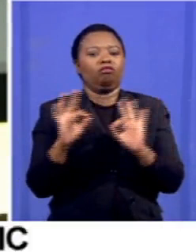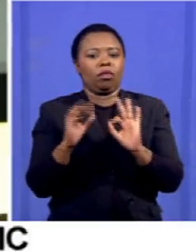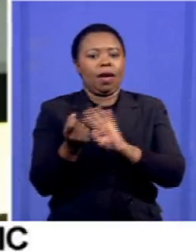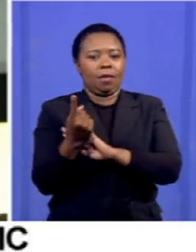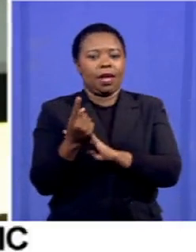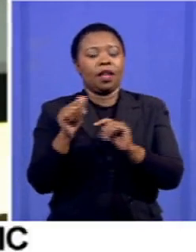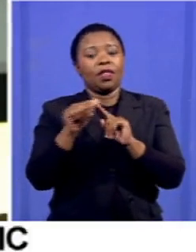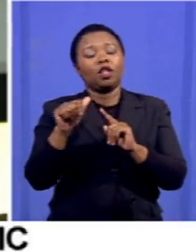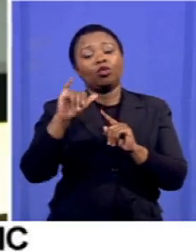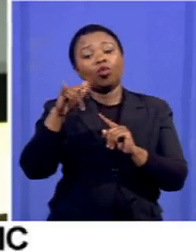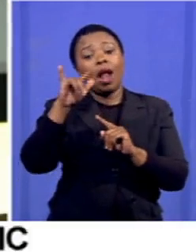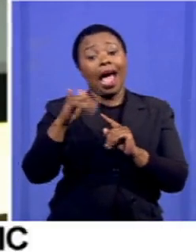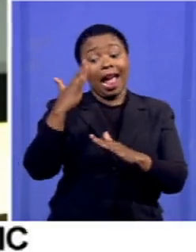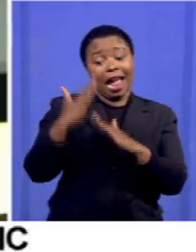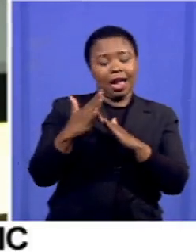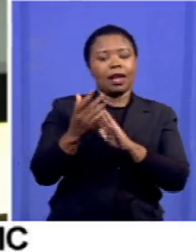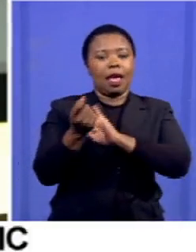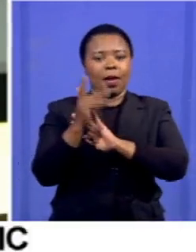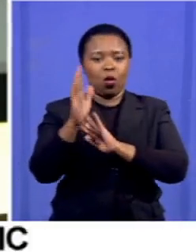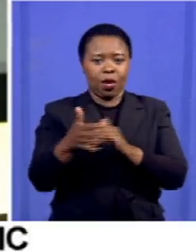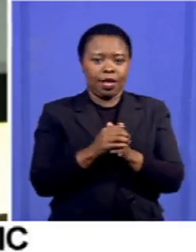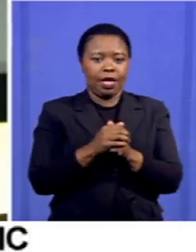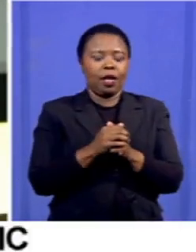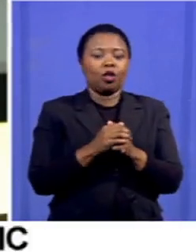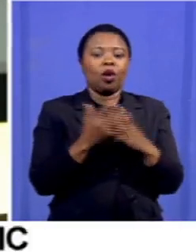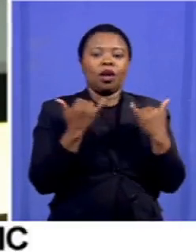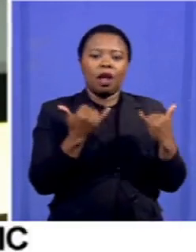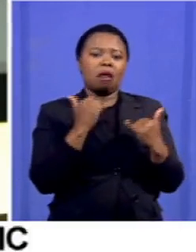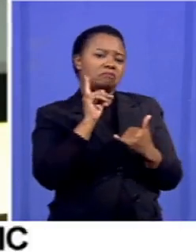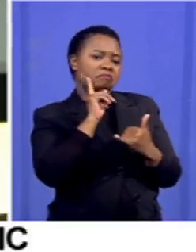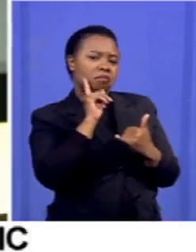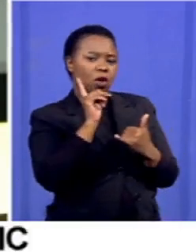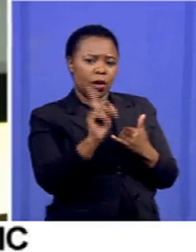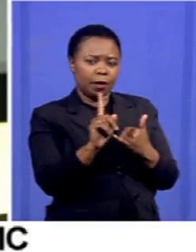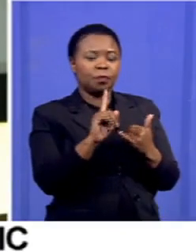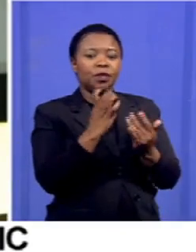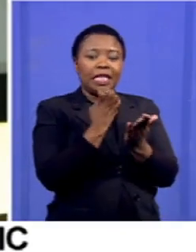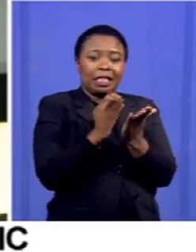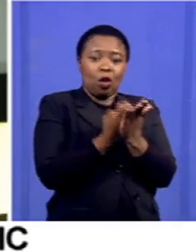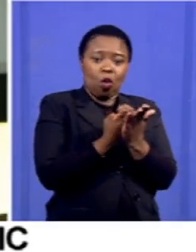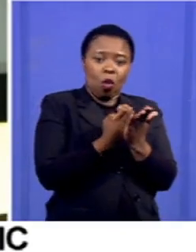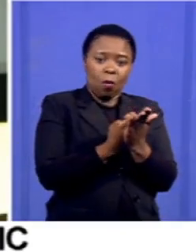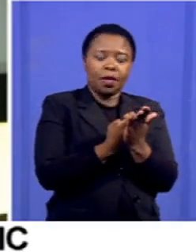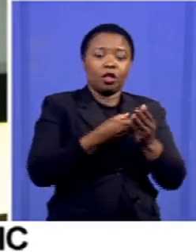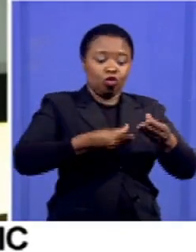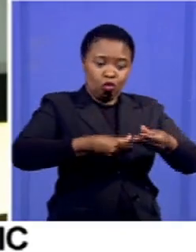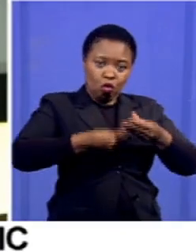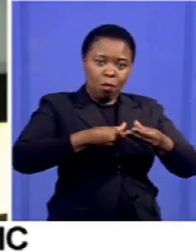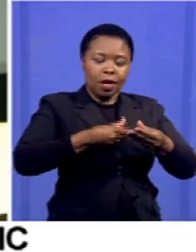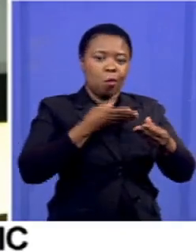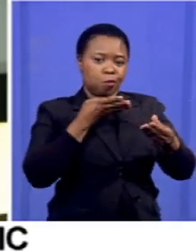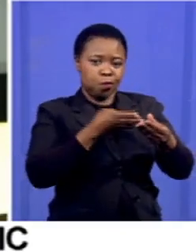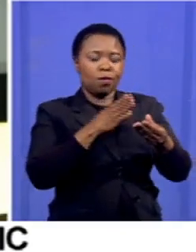towards the end of July. Of interest, really, is obviously it covers the economy. Their documents cover the